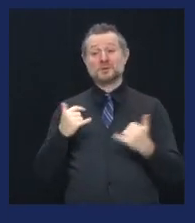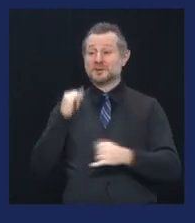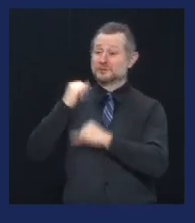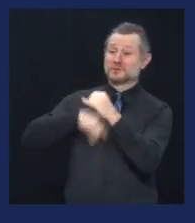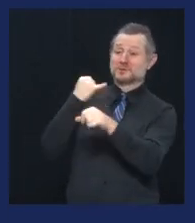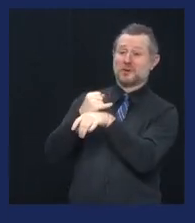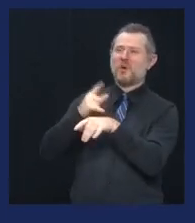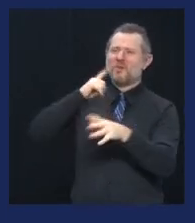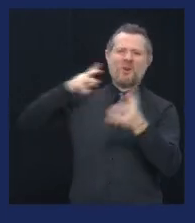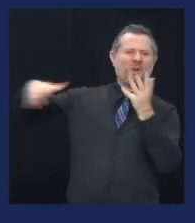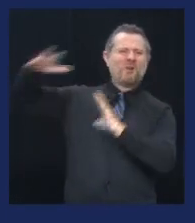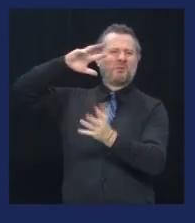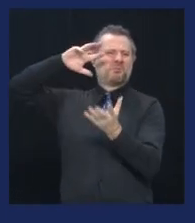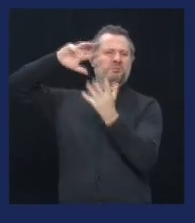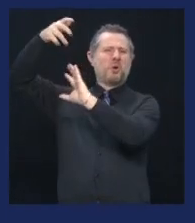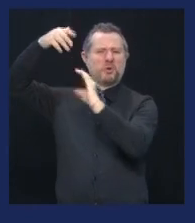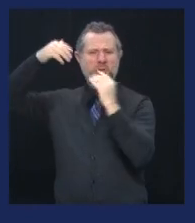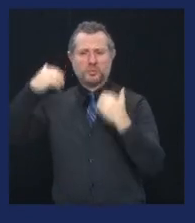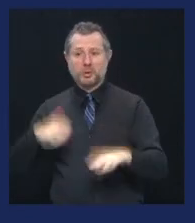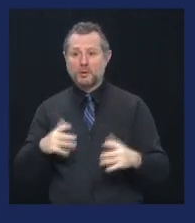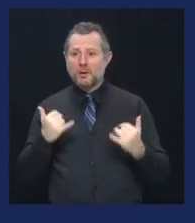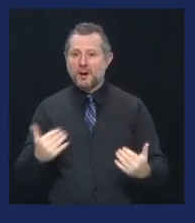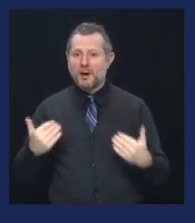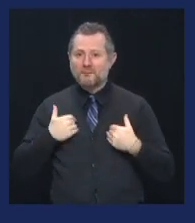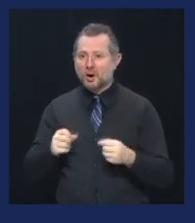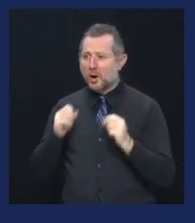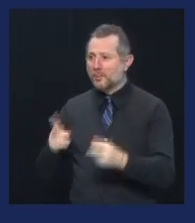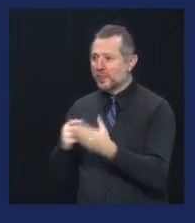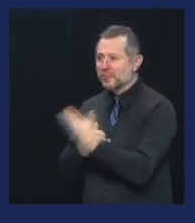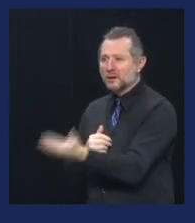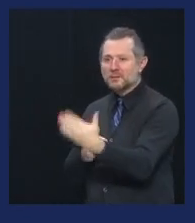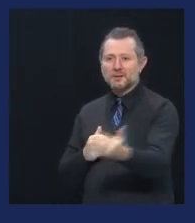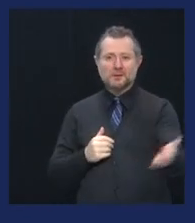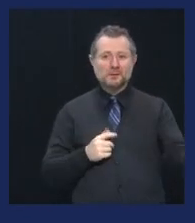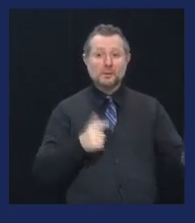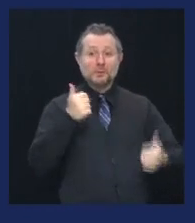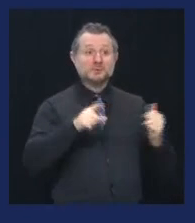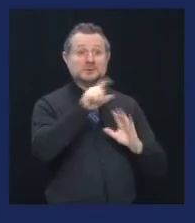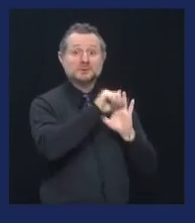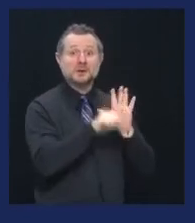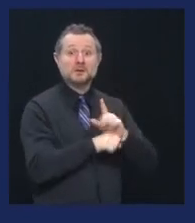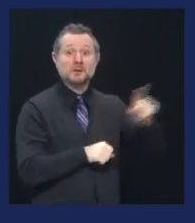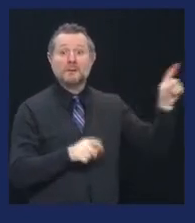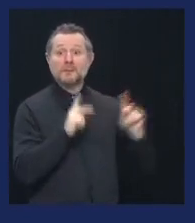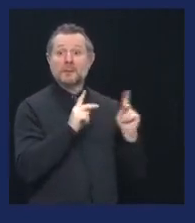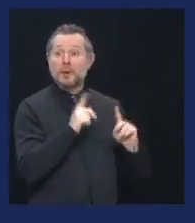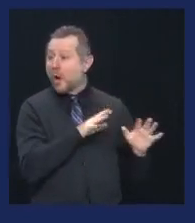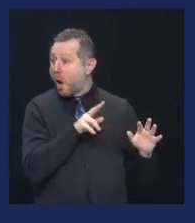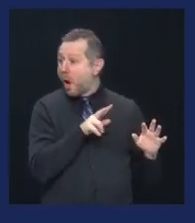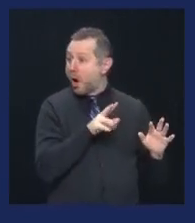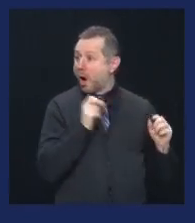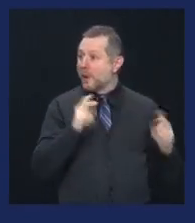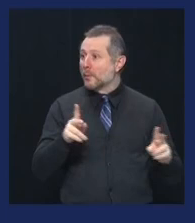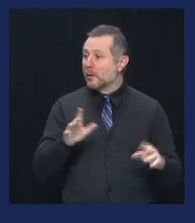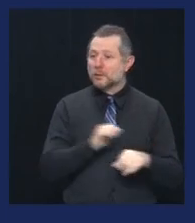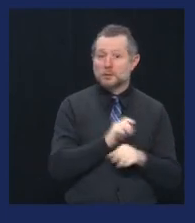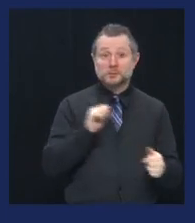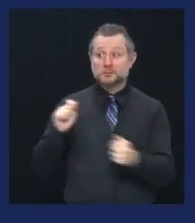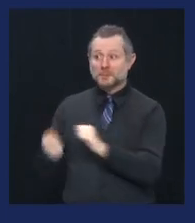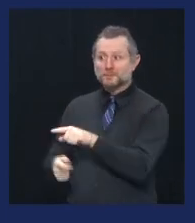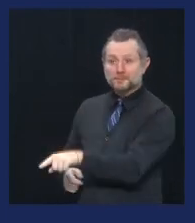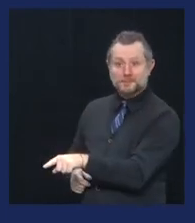there is a real opportunity for the place and the people who best and most quickly adapt to the post-COVID economy. We